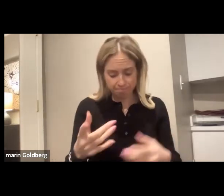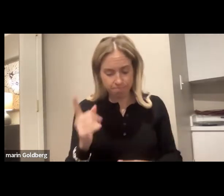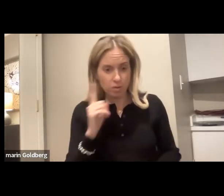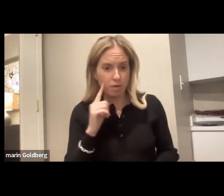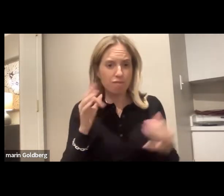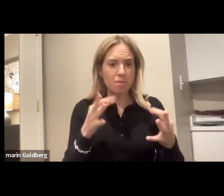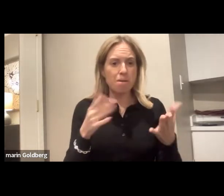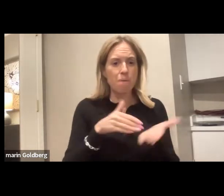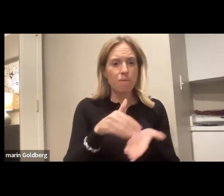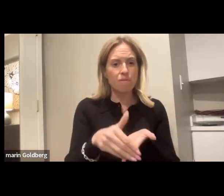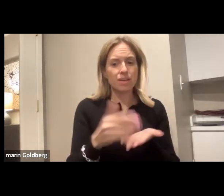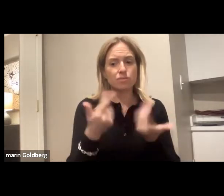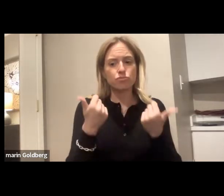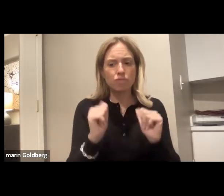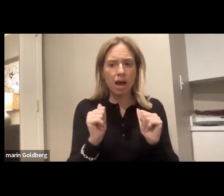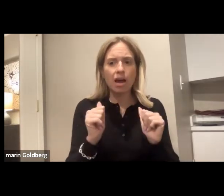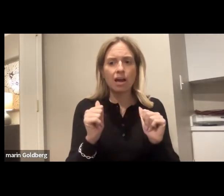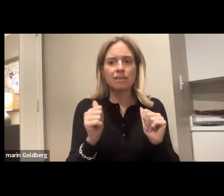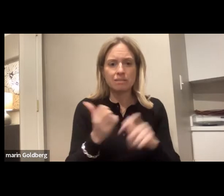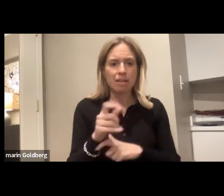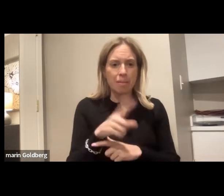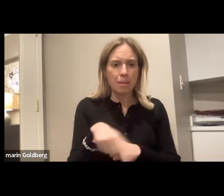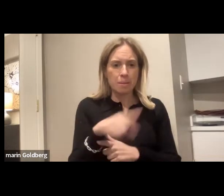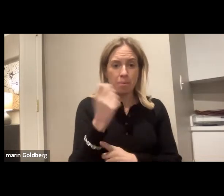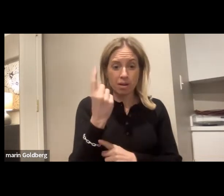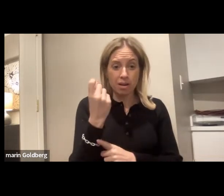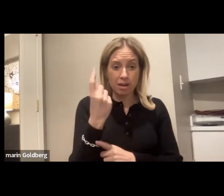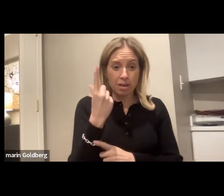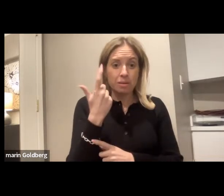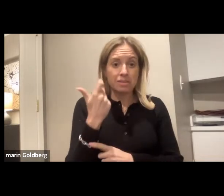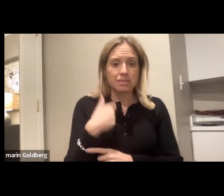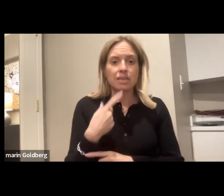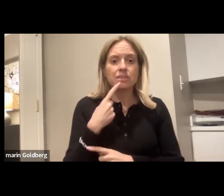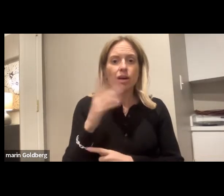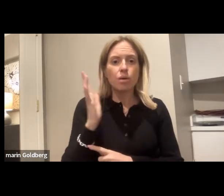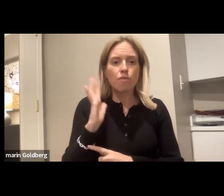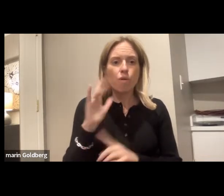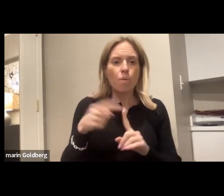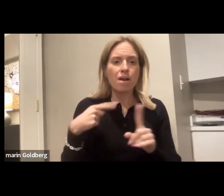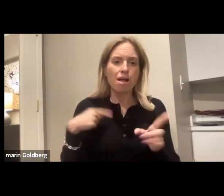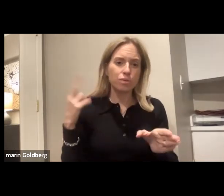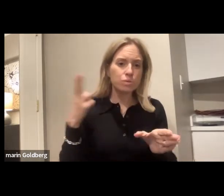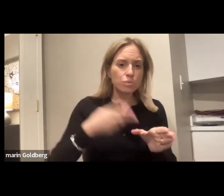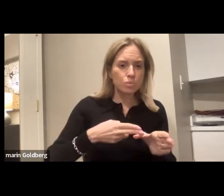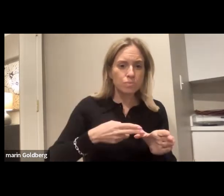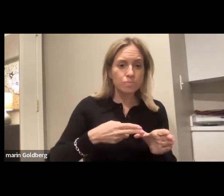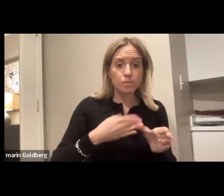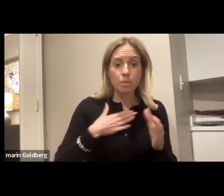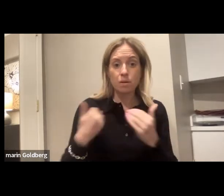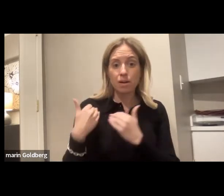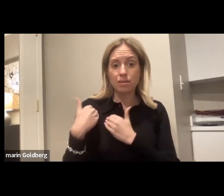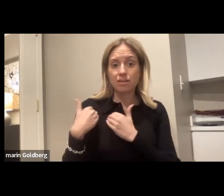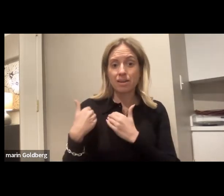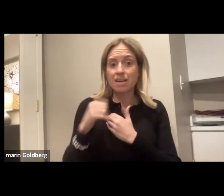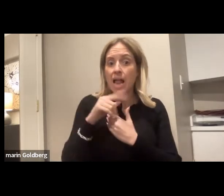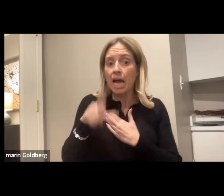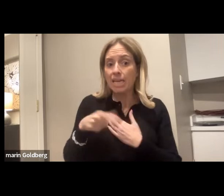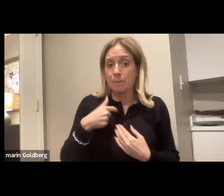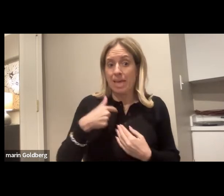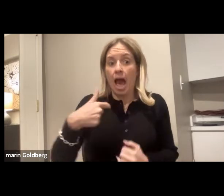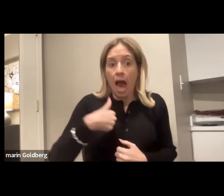We're trying to get them to understand, because like I said, when I came on, my job doesn't need me, I need my